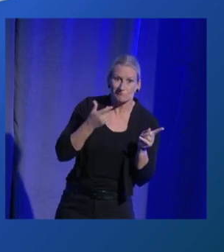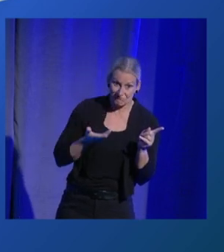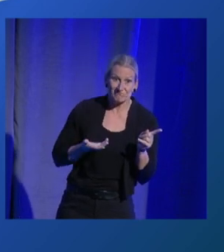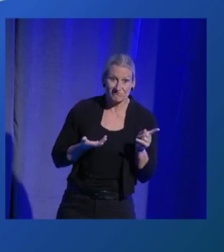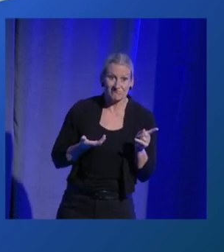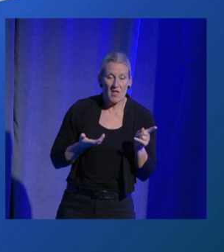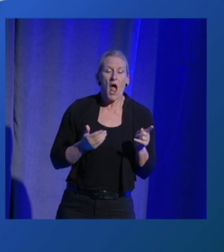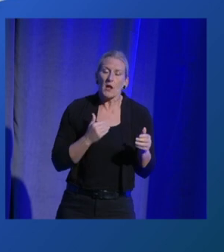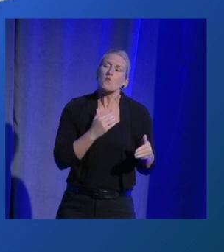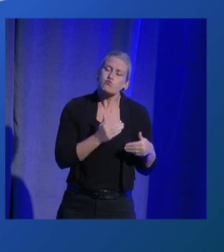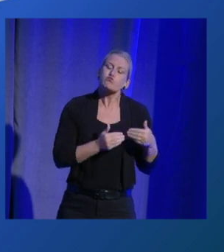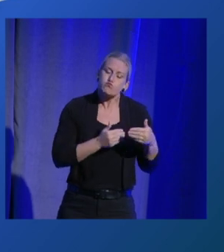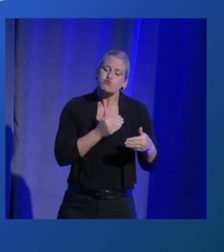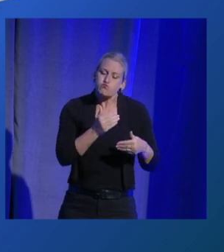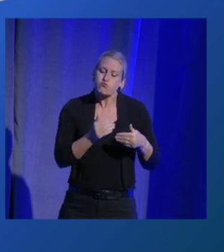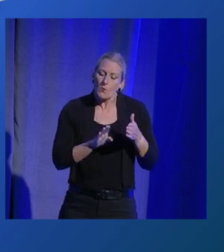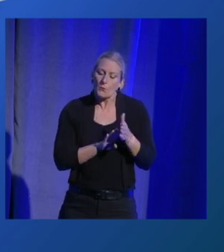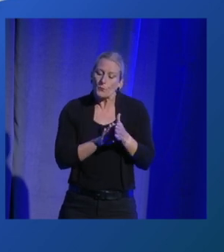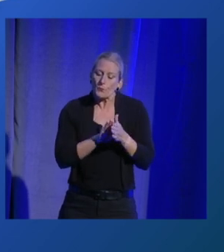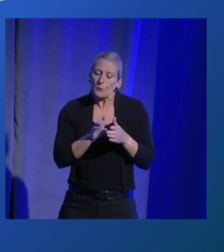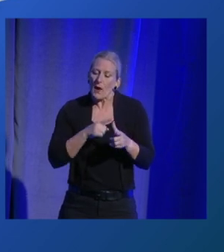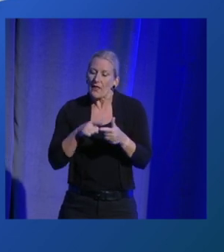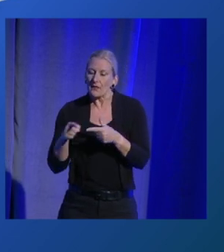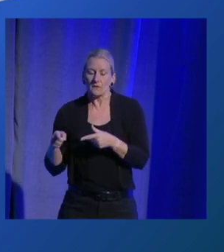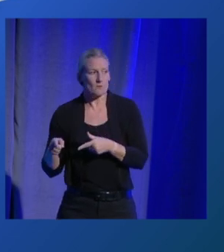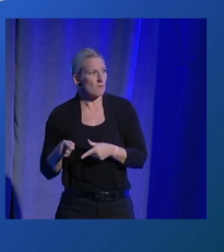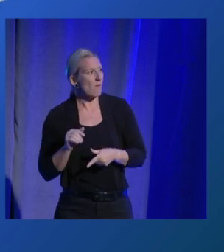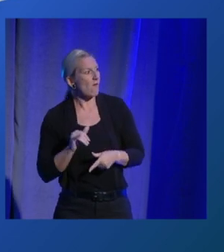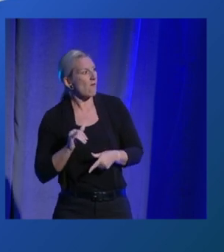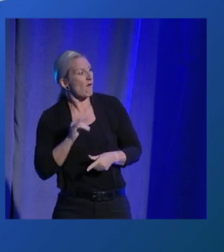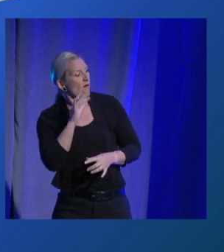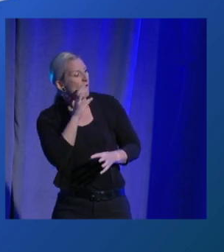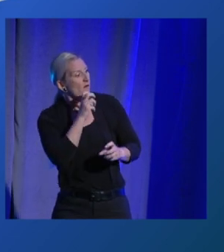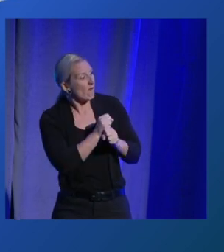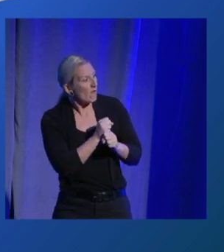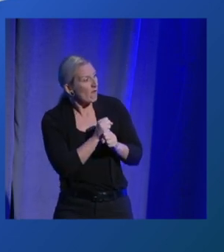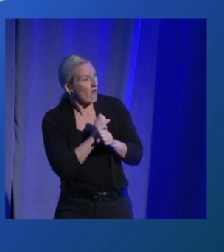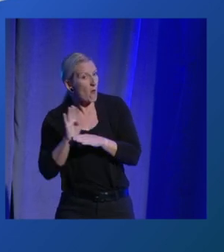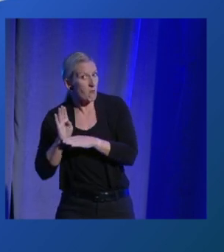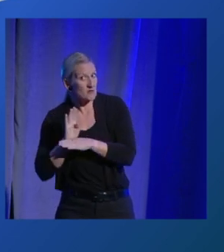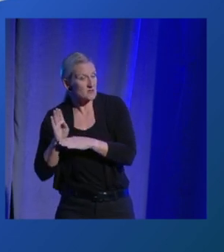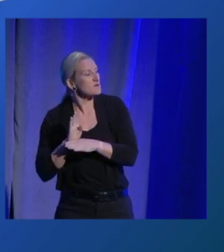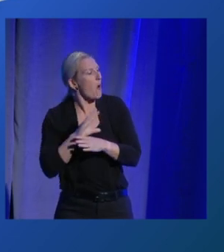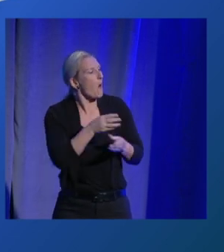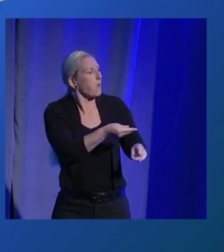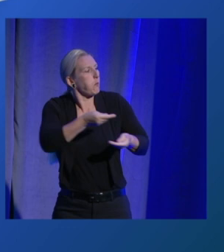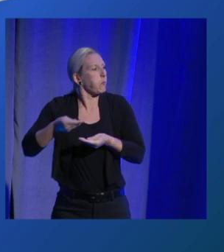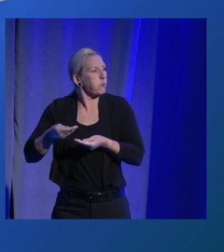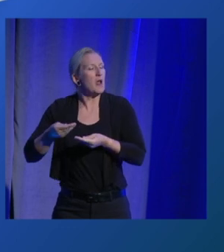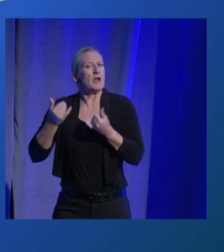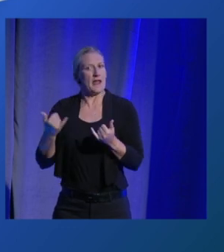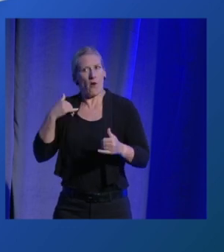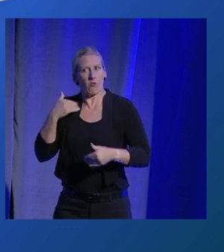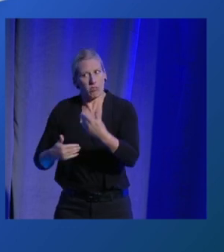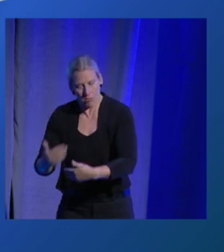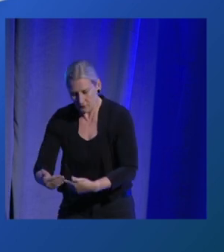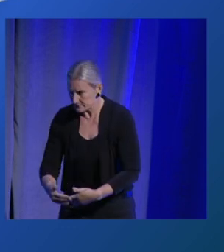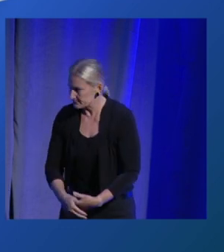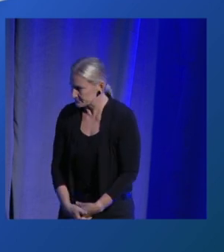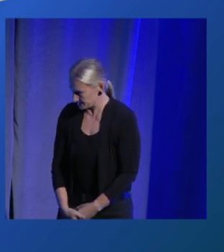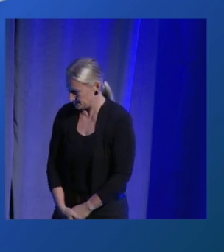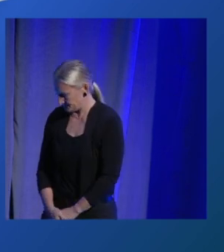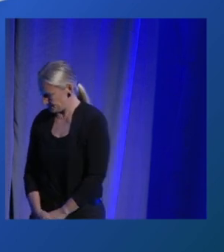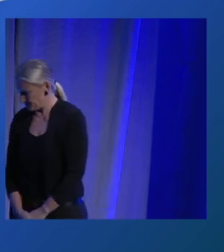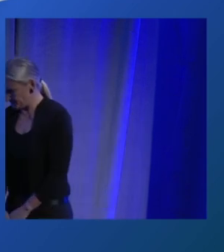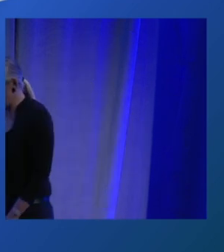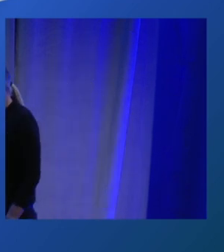matured a little the commercial sector has taken over in 1959 um since 195